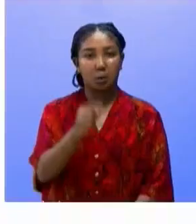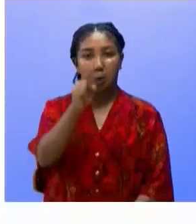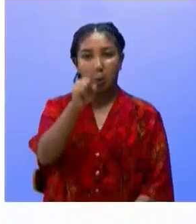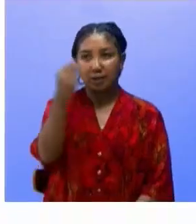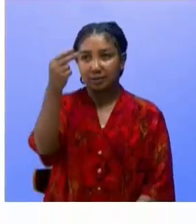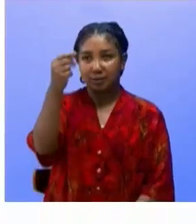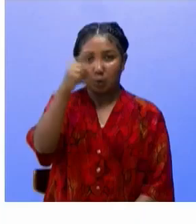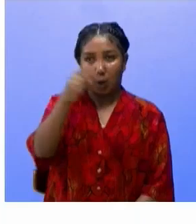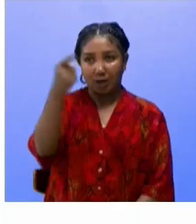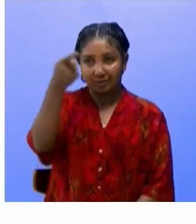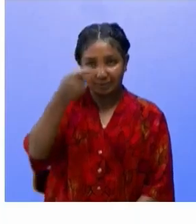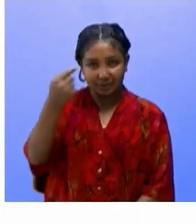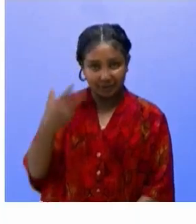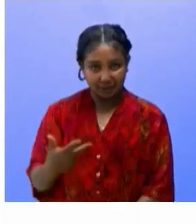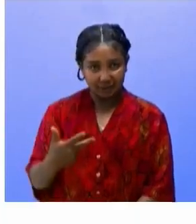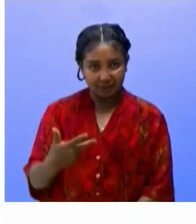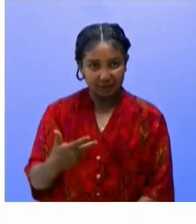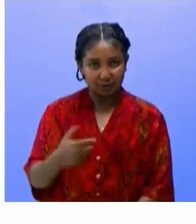1/3